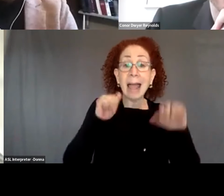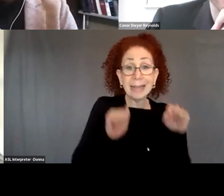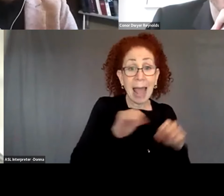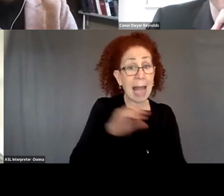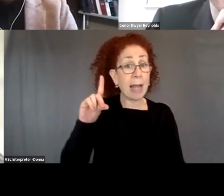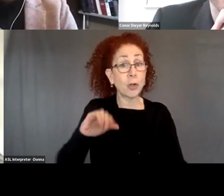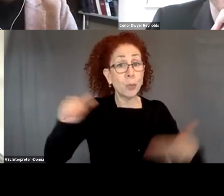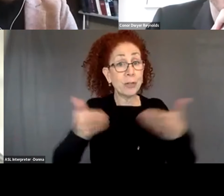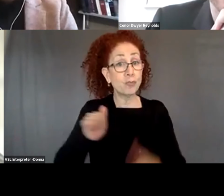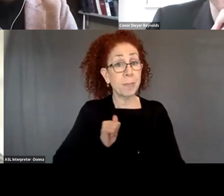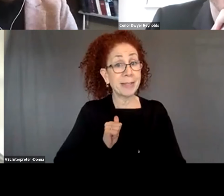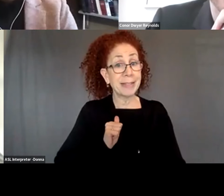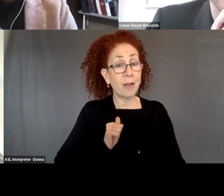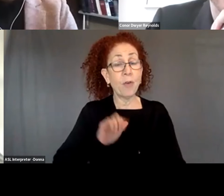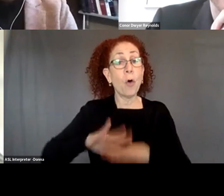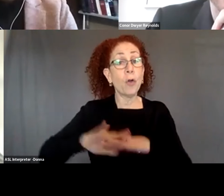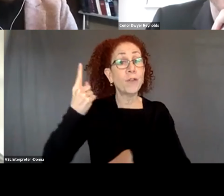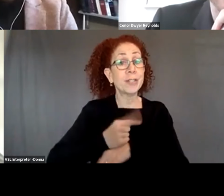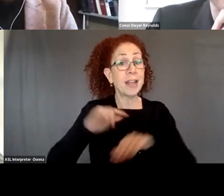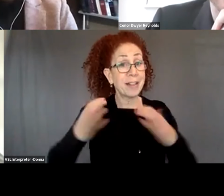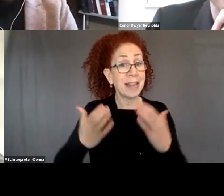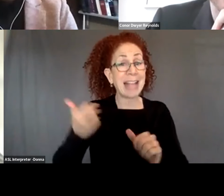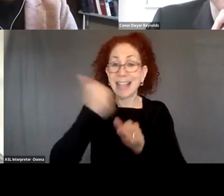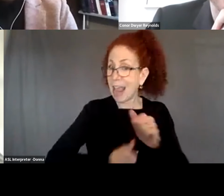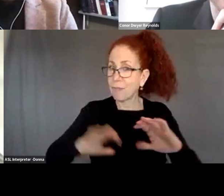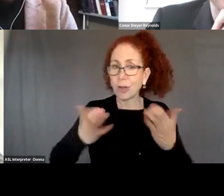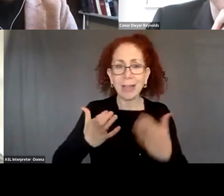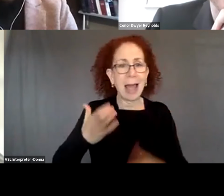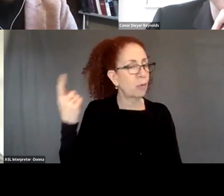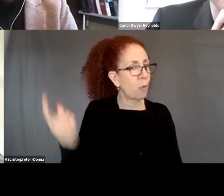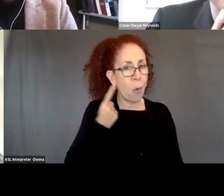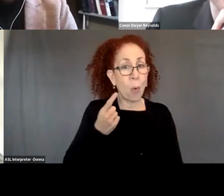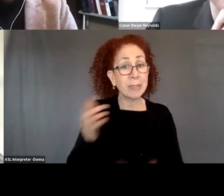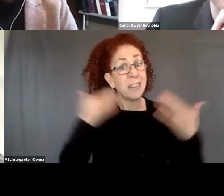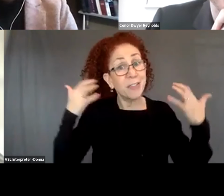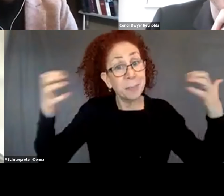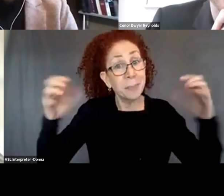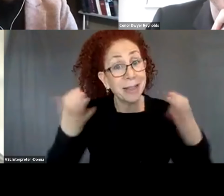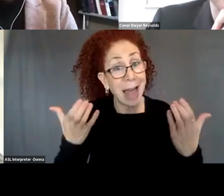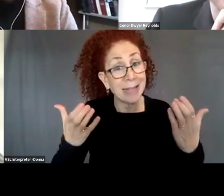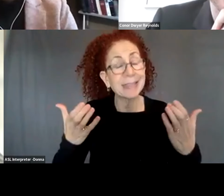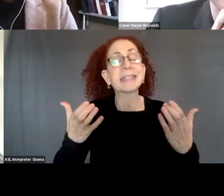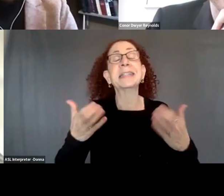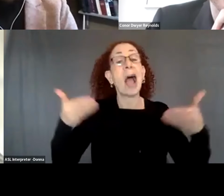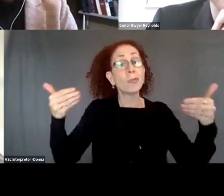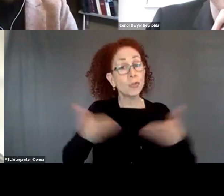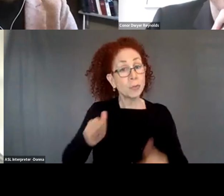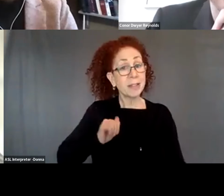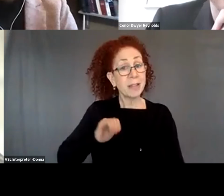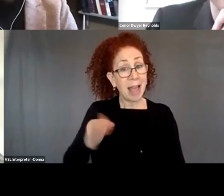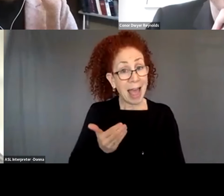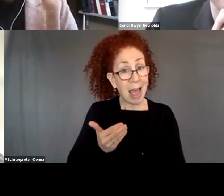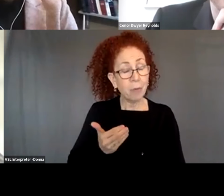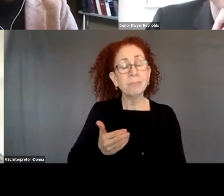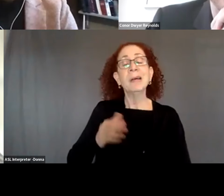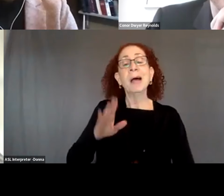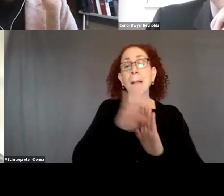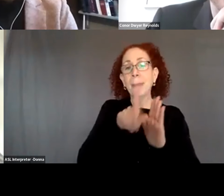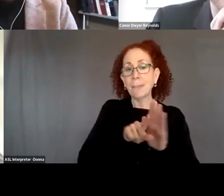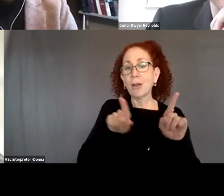introduce myself on the first day of class in every class, even the really big ones, not only by stating my background as